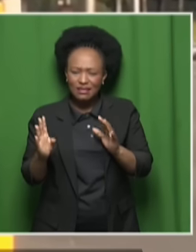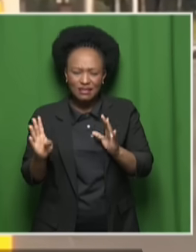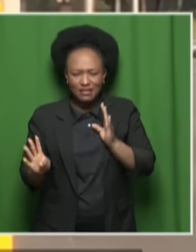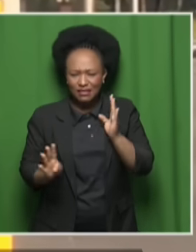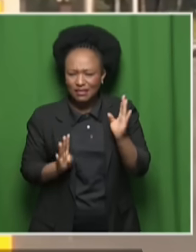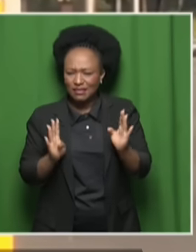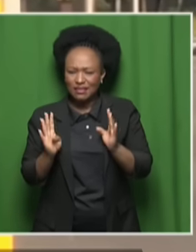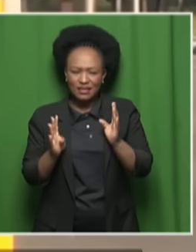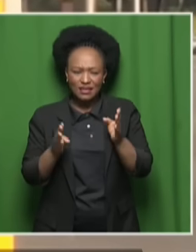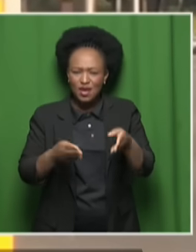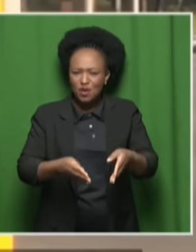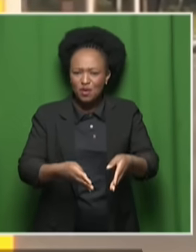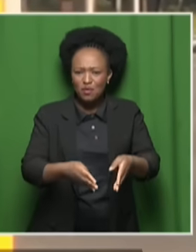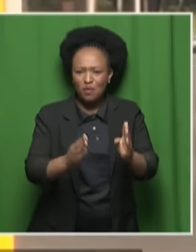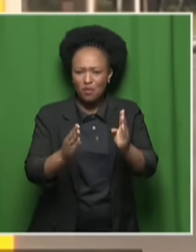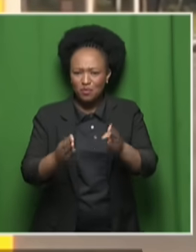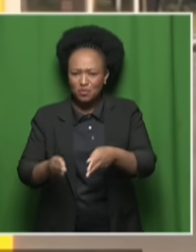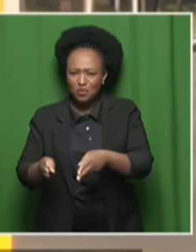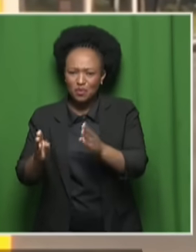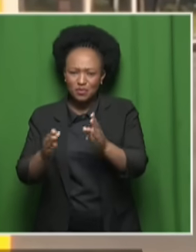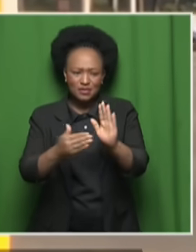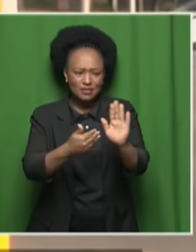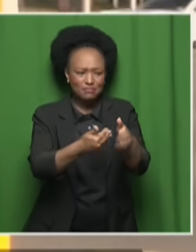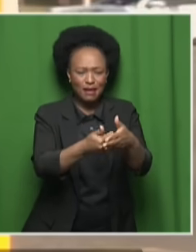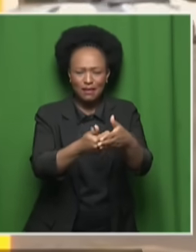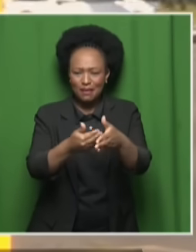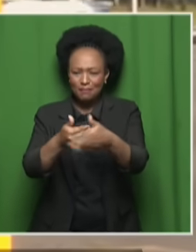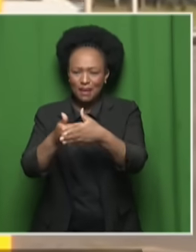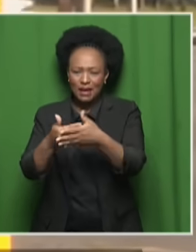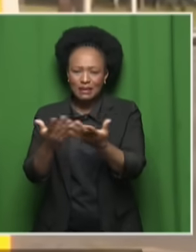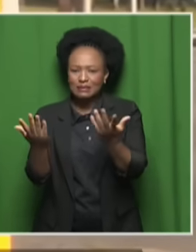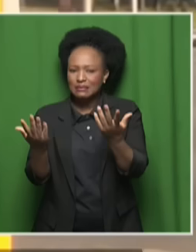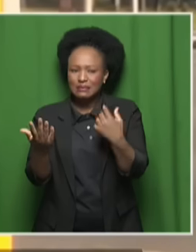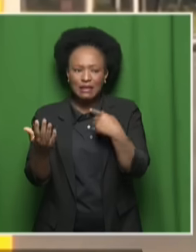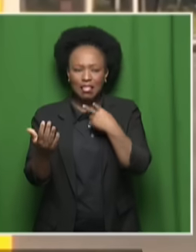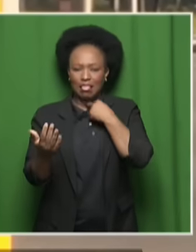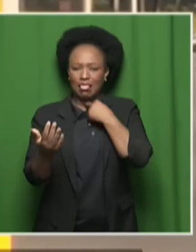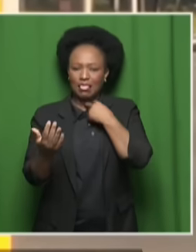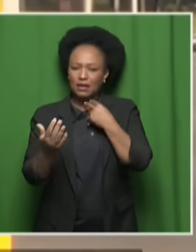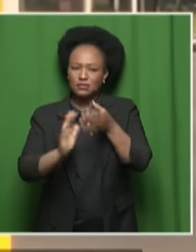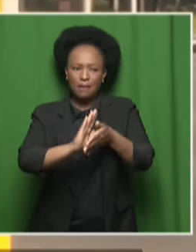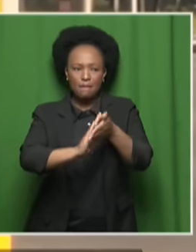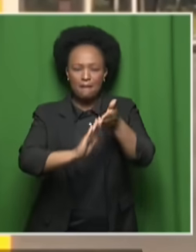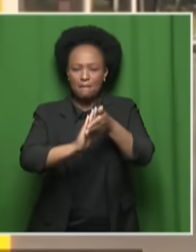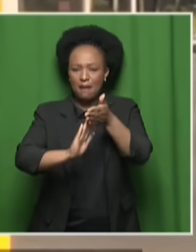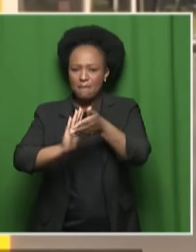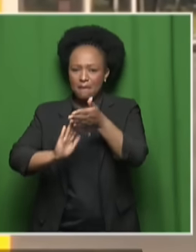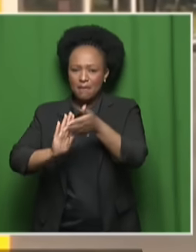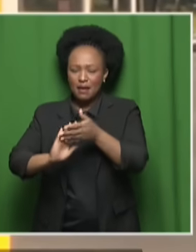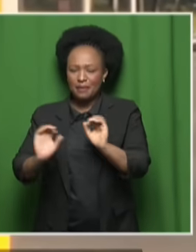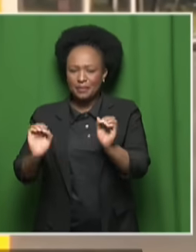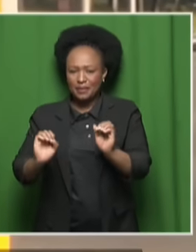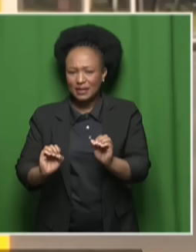the road closures is affecting their ability to move around the city, saying this has led